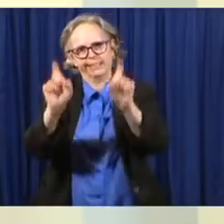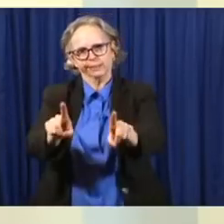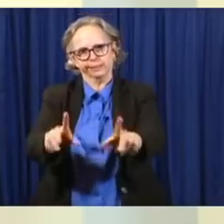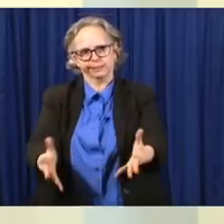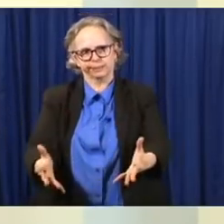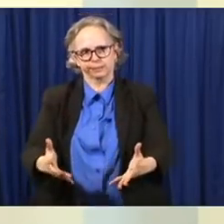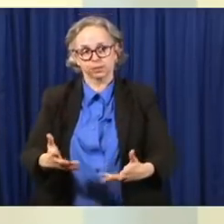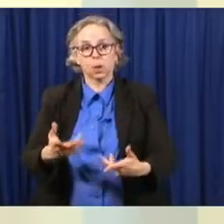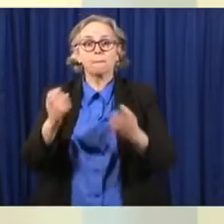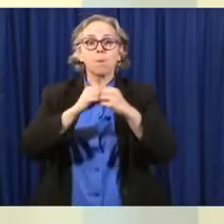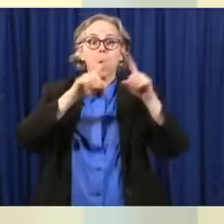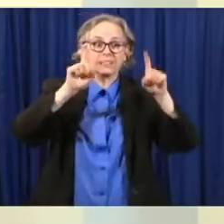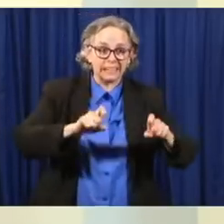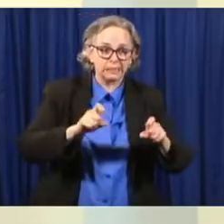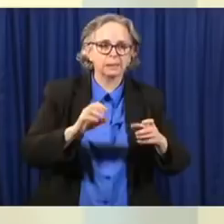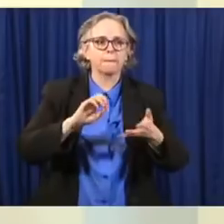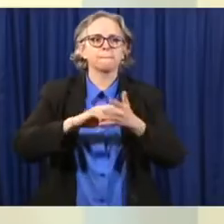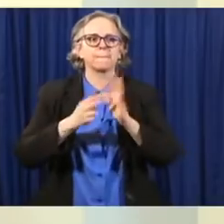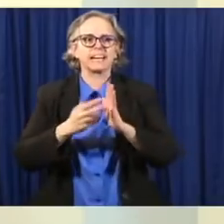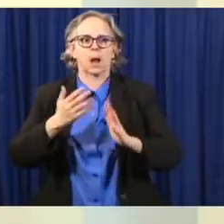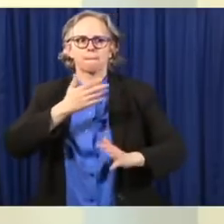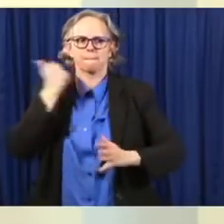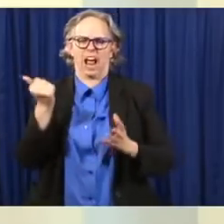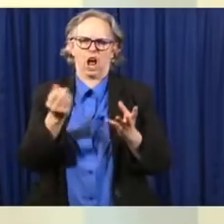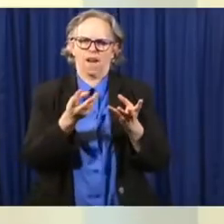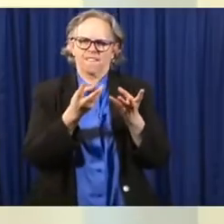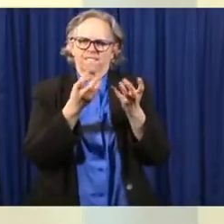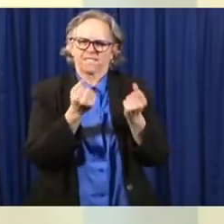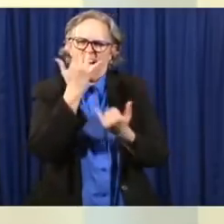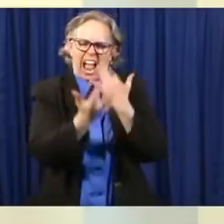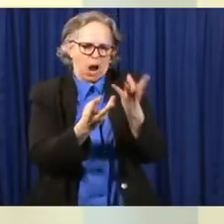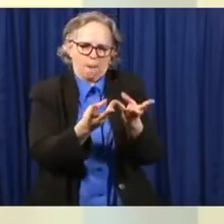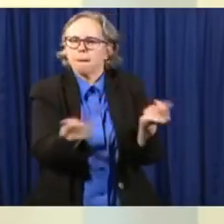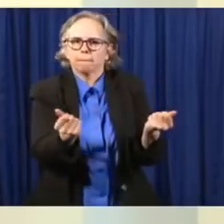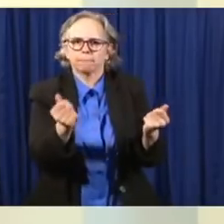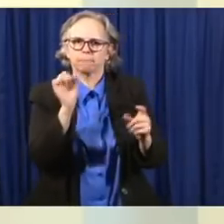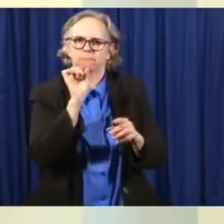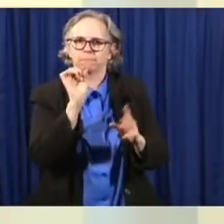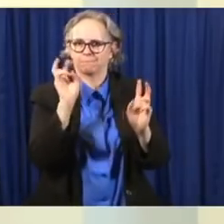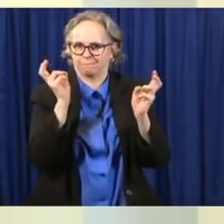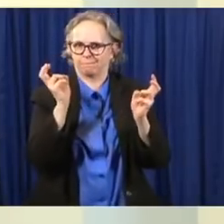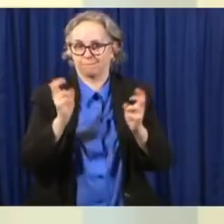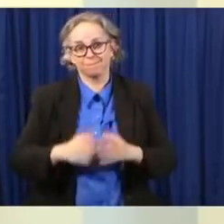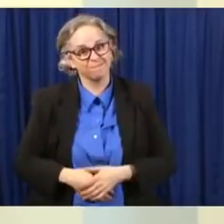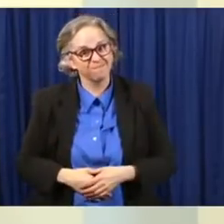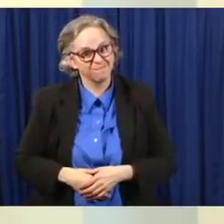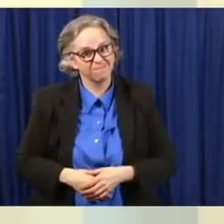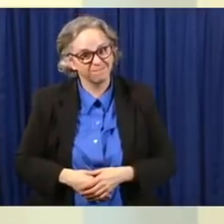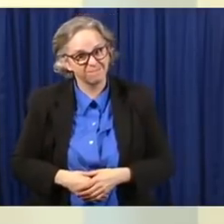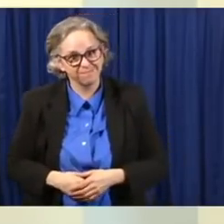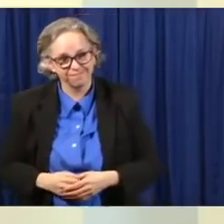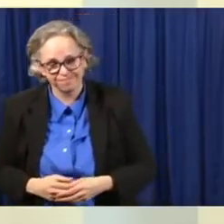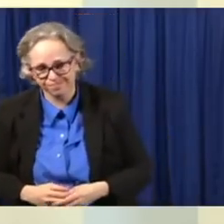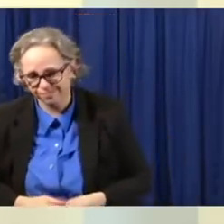firefighting. Hope that helps. So we're not there yet, by far. Thank you.